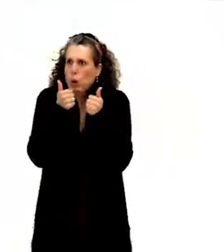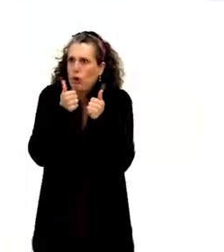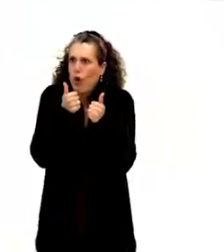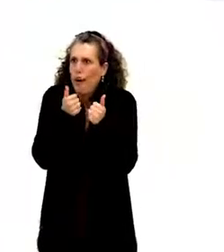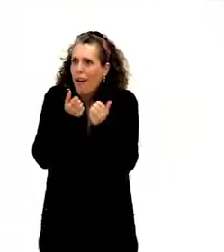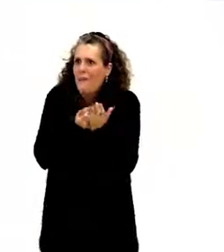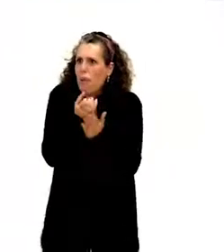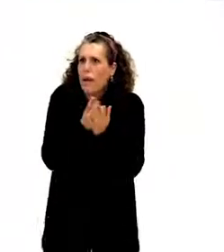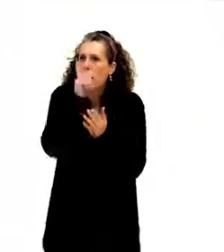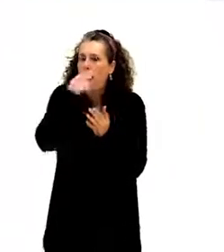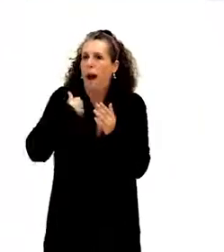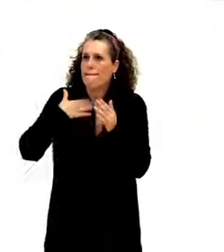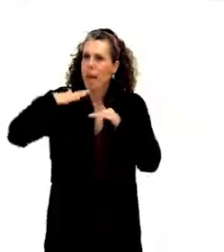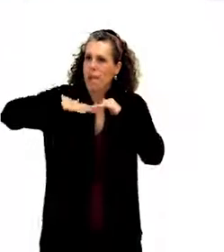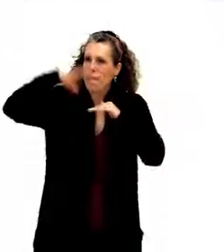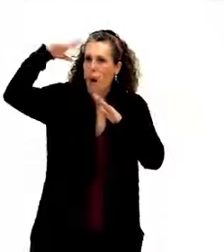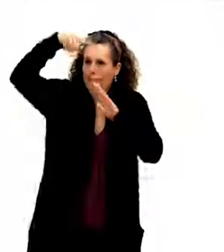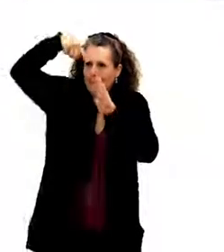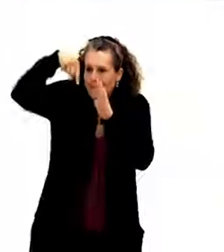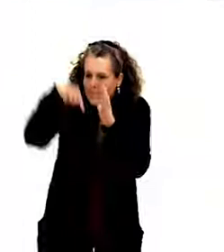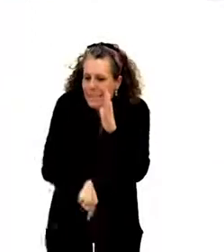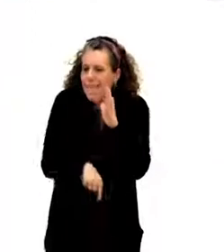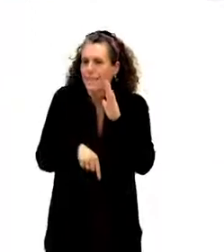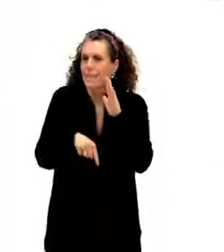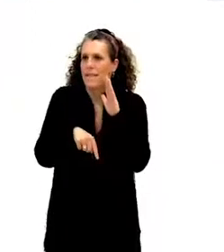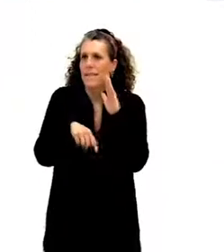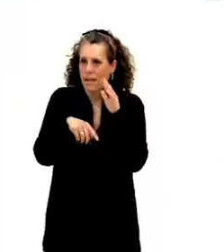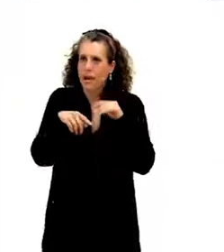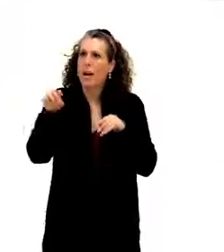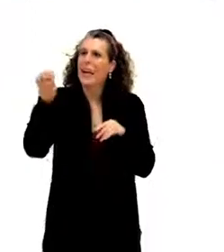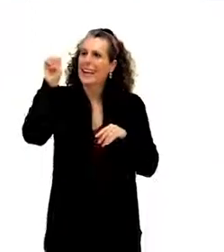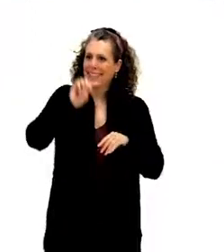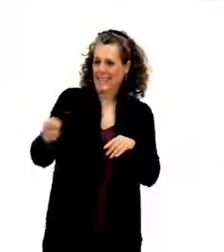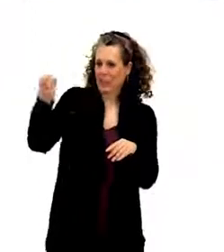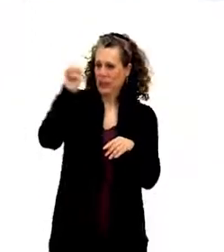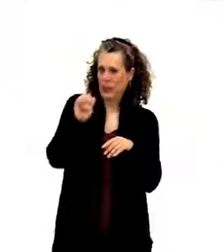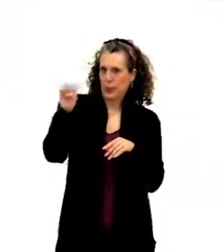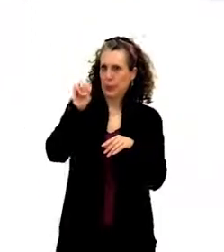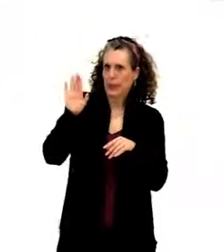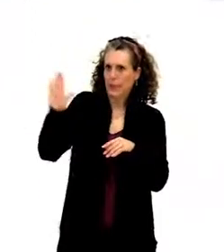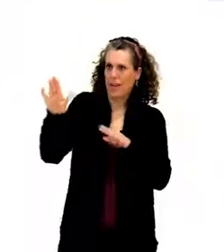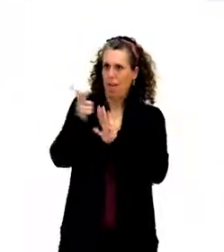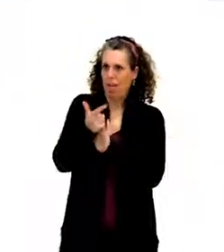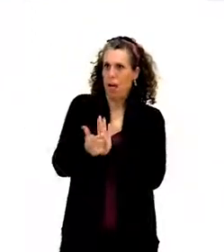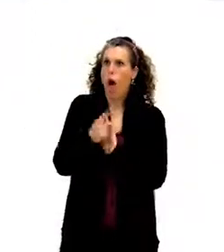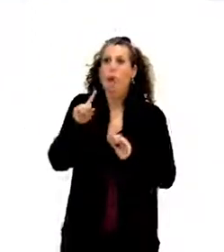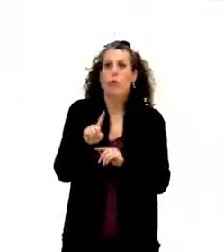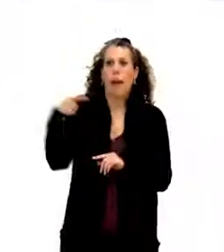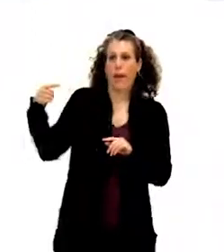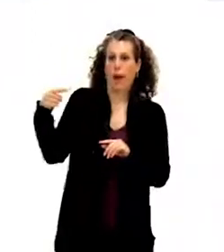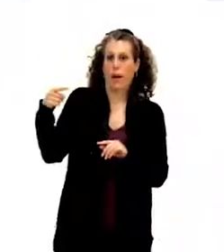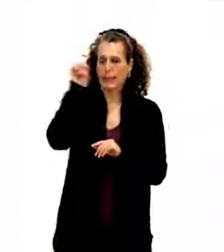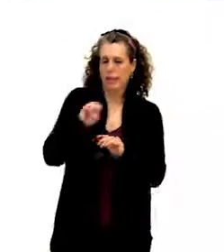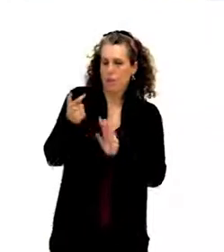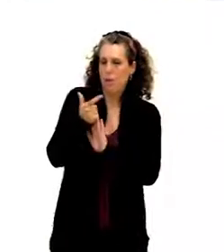delve a bit more into a specific part of the European Union law, primary European law,